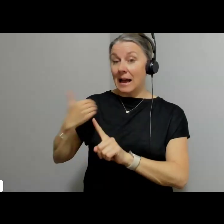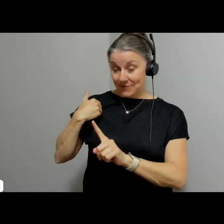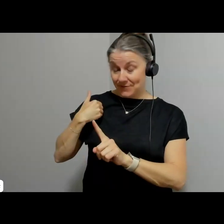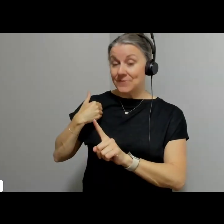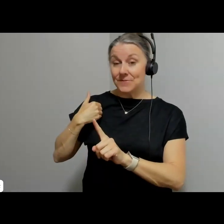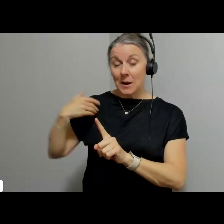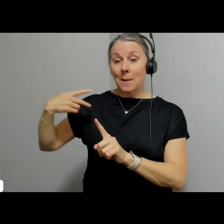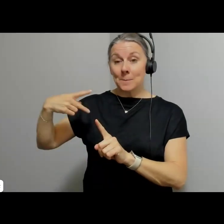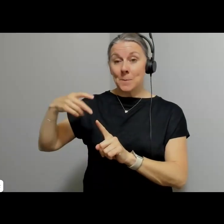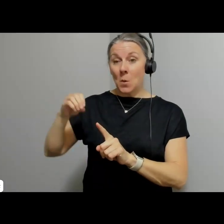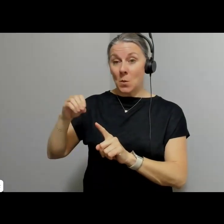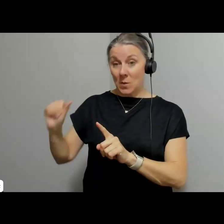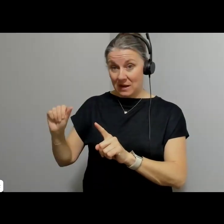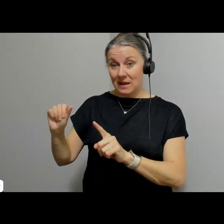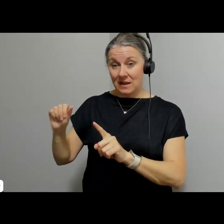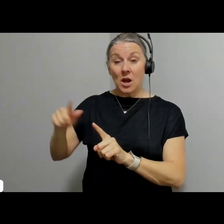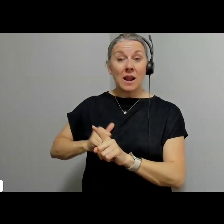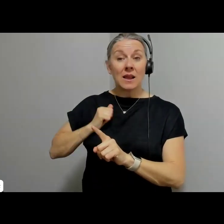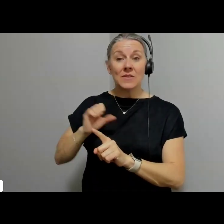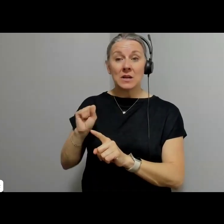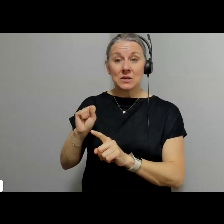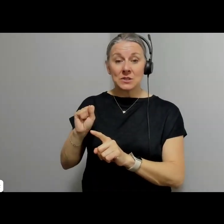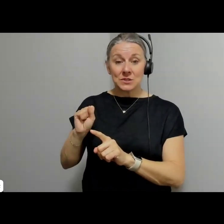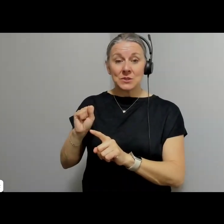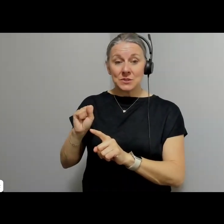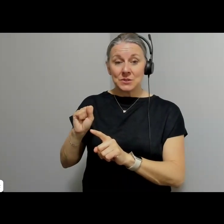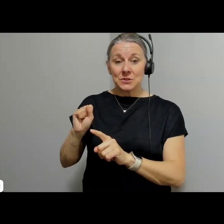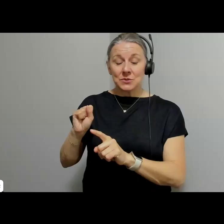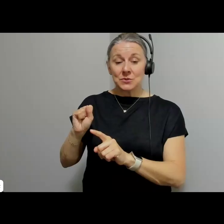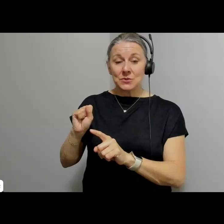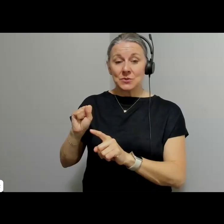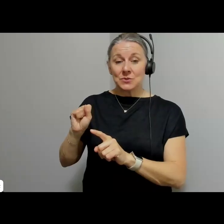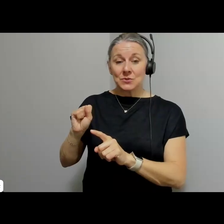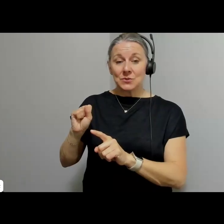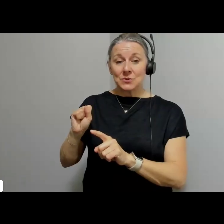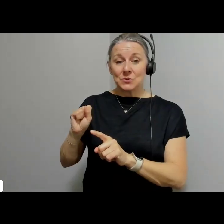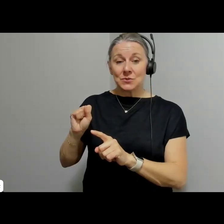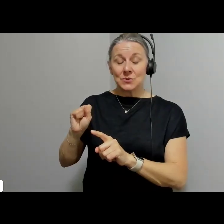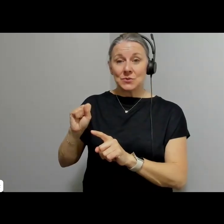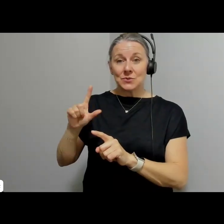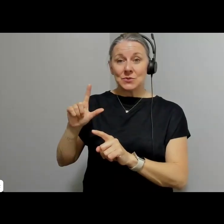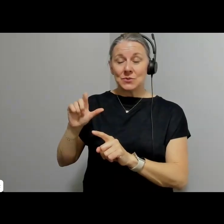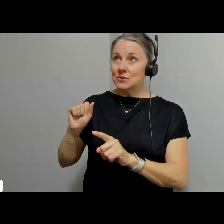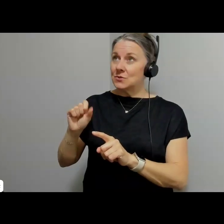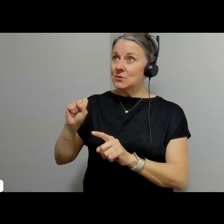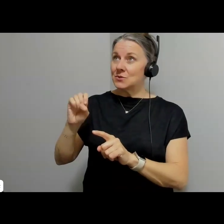Marie. She very sadly lost her life savings to an online scam. I believe it was over $1